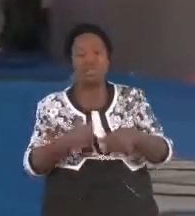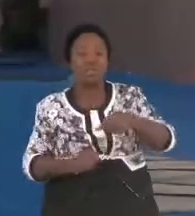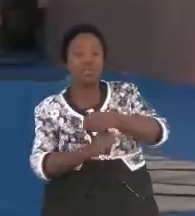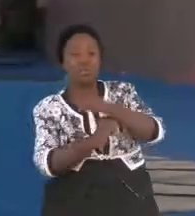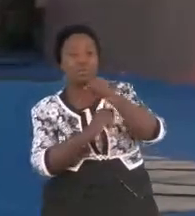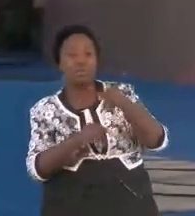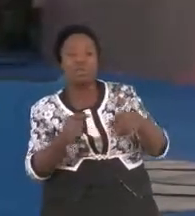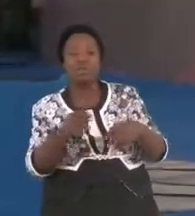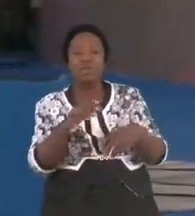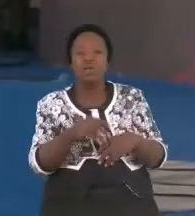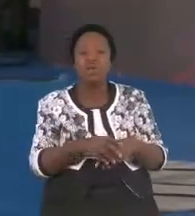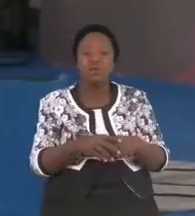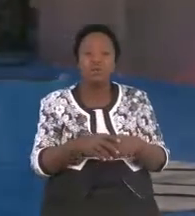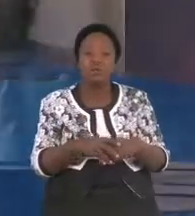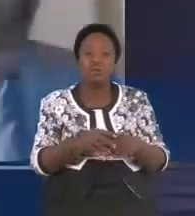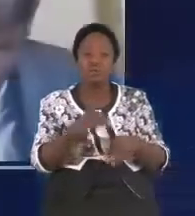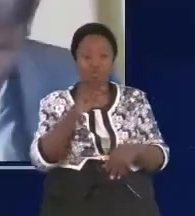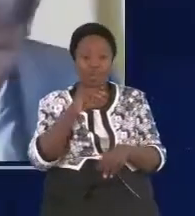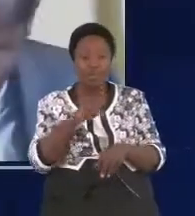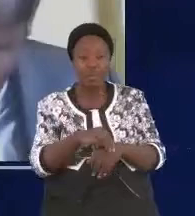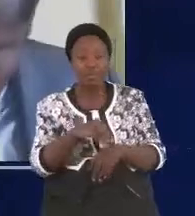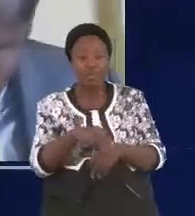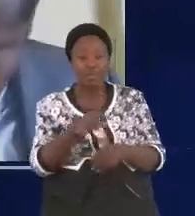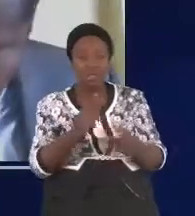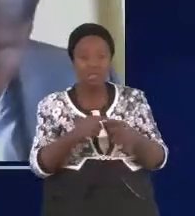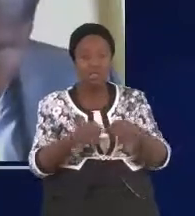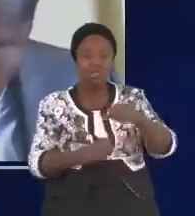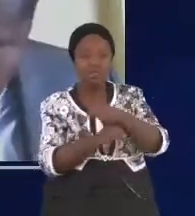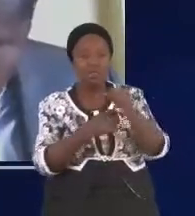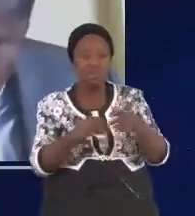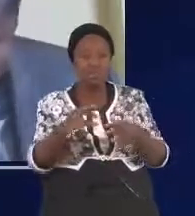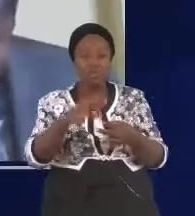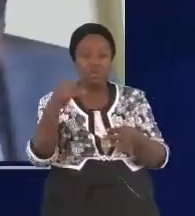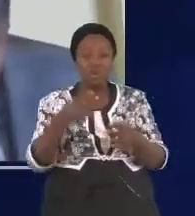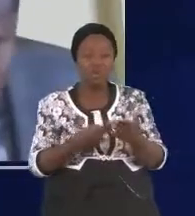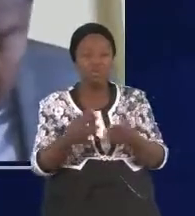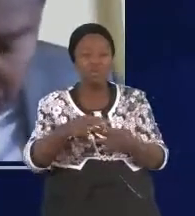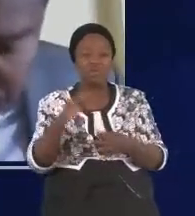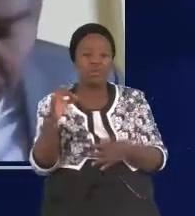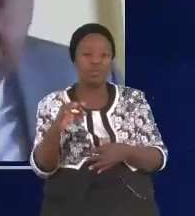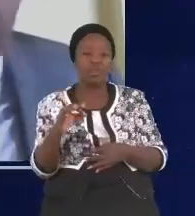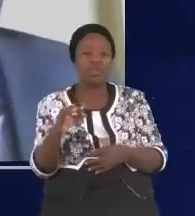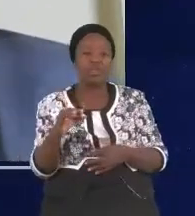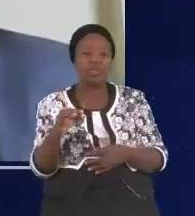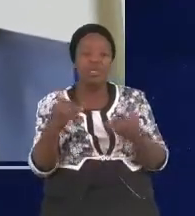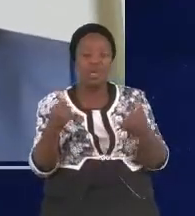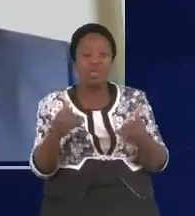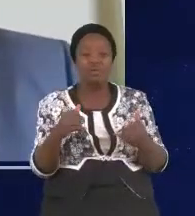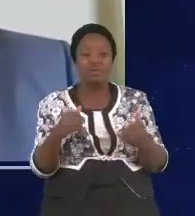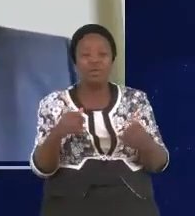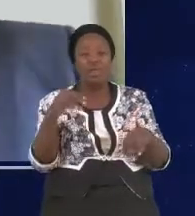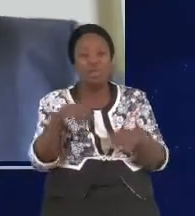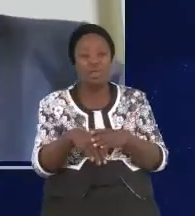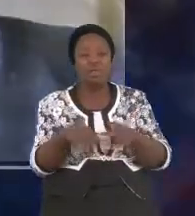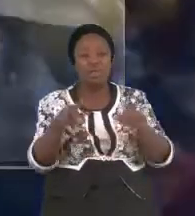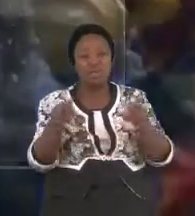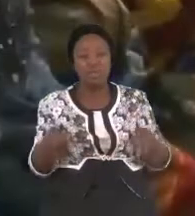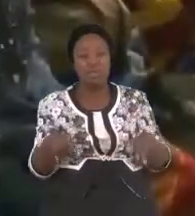ministry and a supportive spirit, the Holy Ghost. We come to number 17 now. In